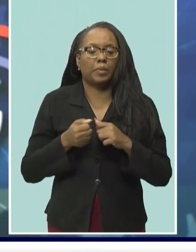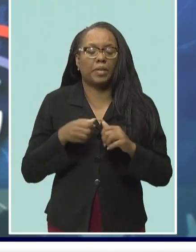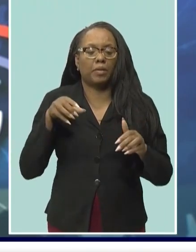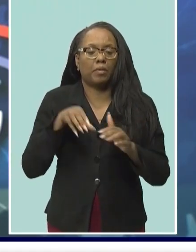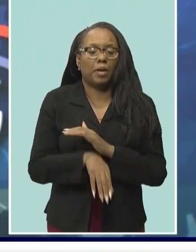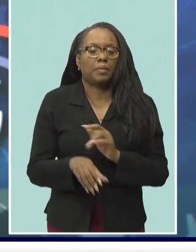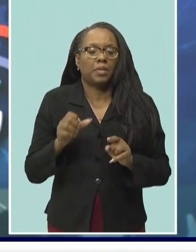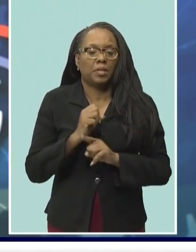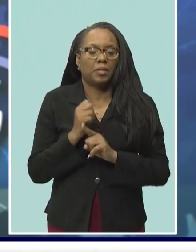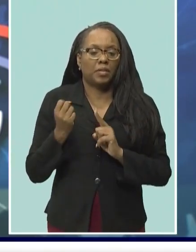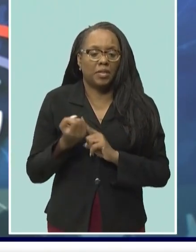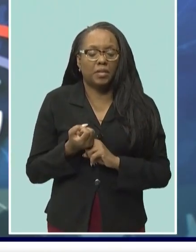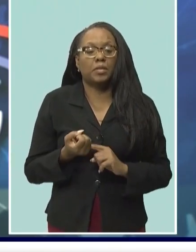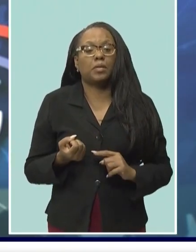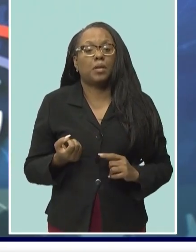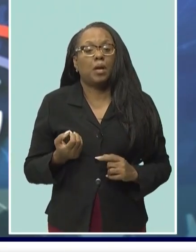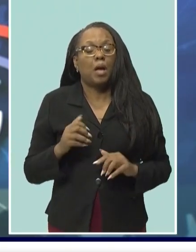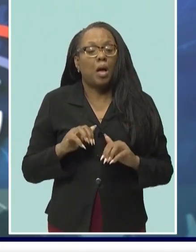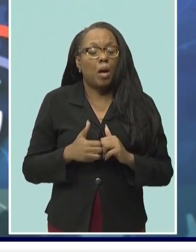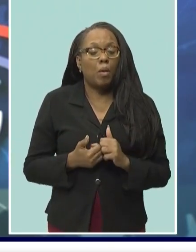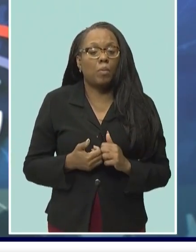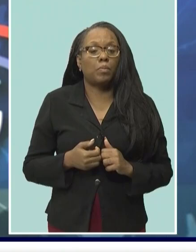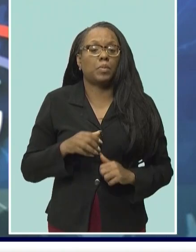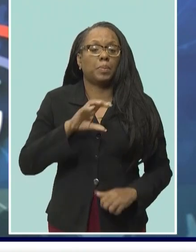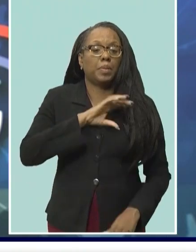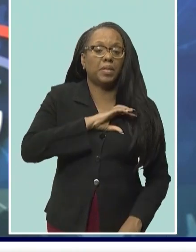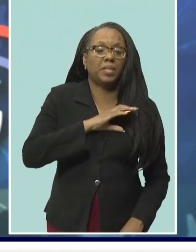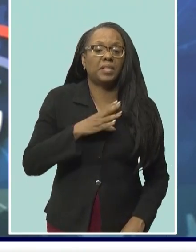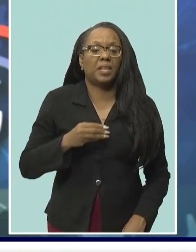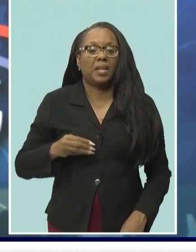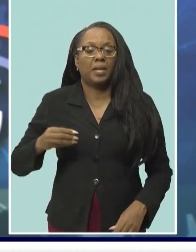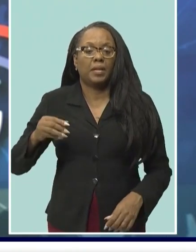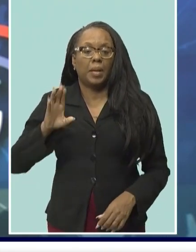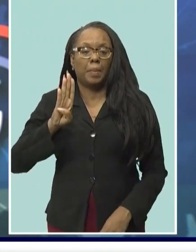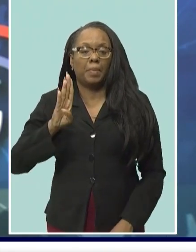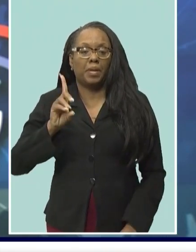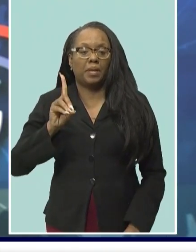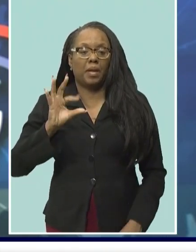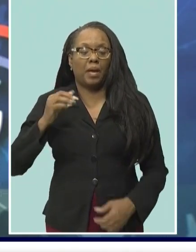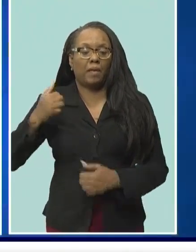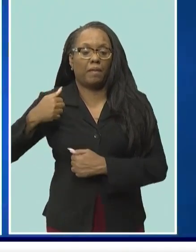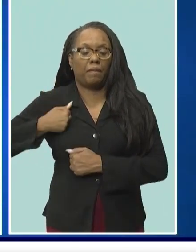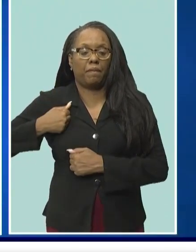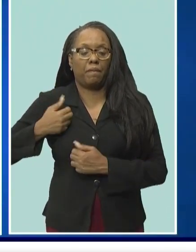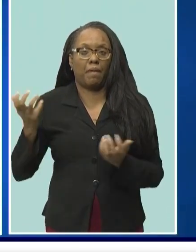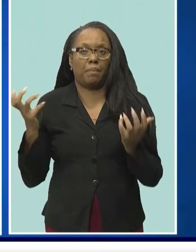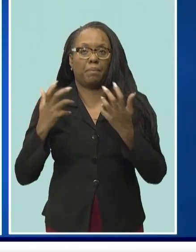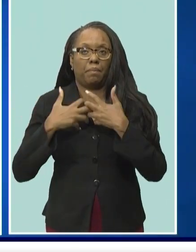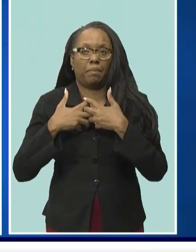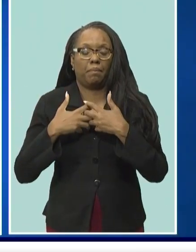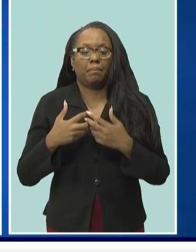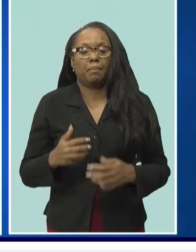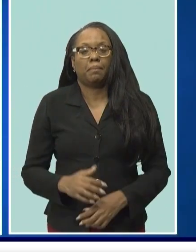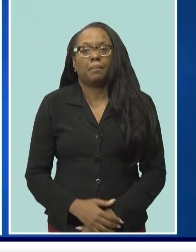the Barbados Police Service and the Barbados Defence Force. Crystal Hoyt has that story.